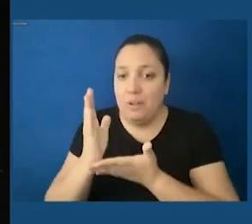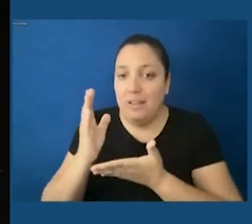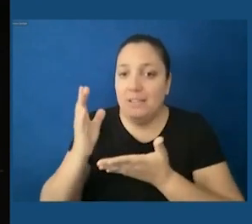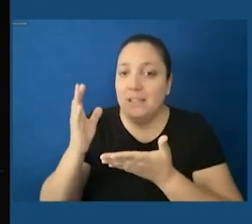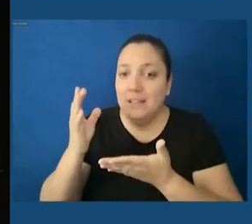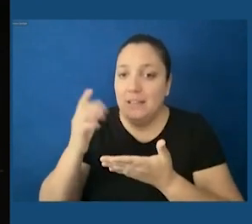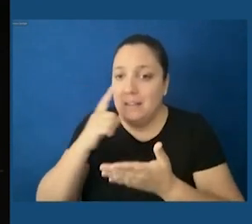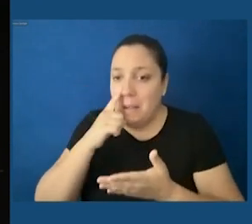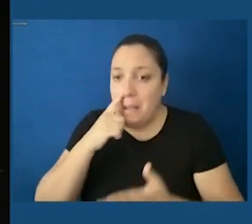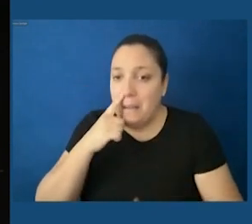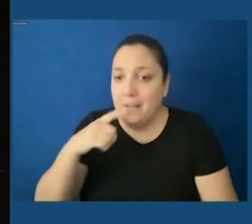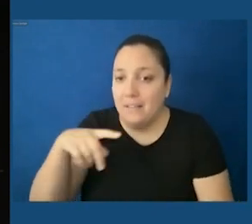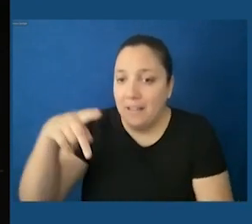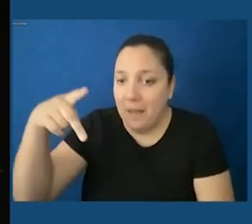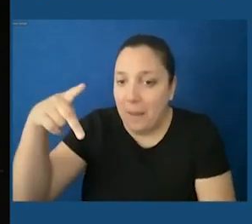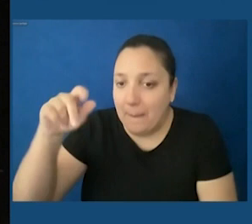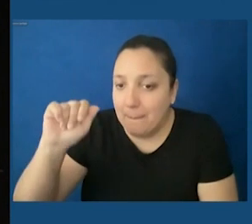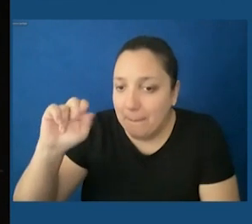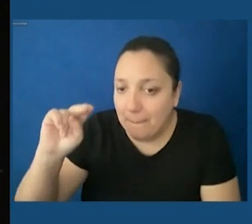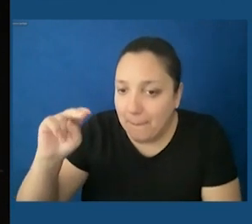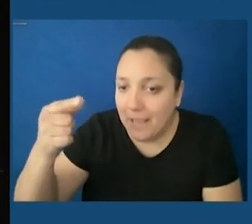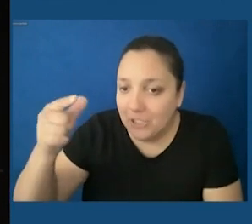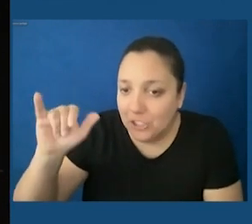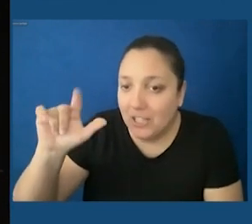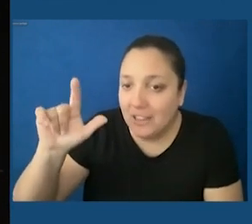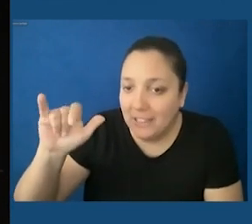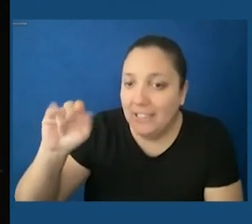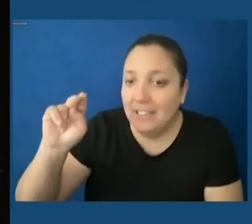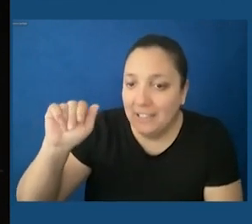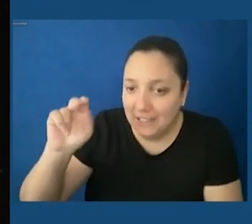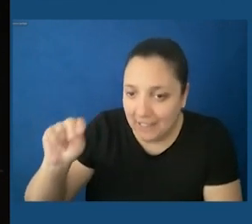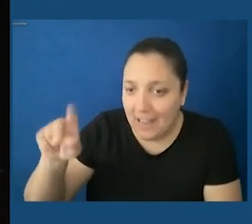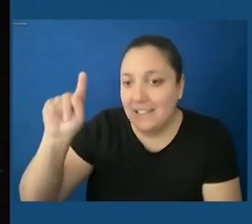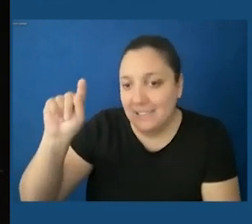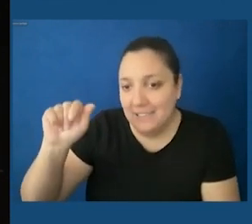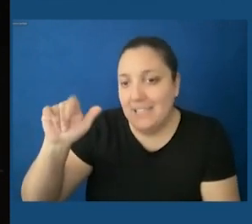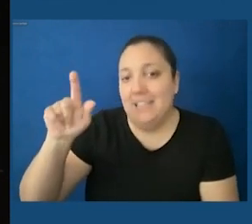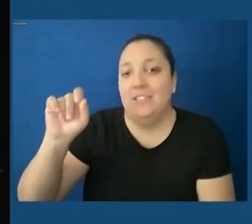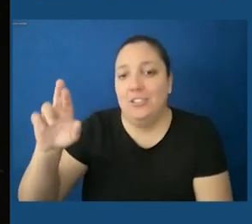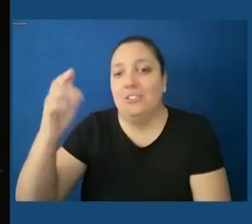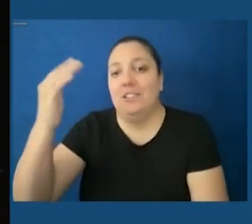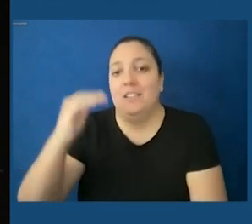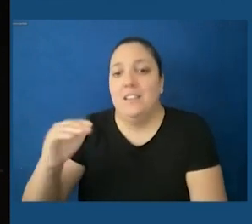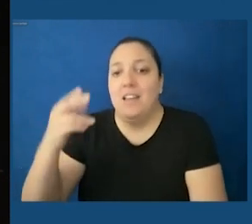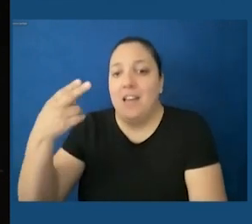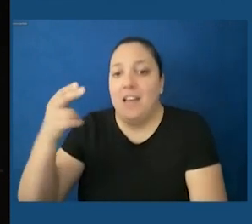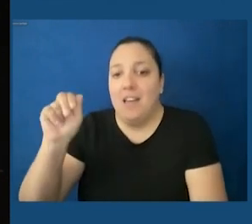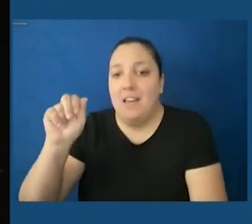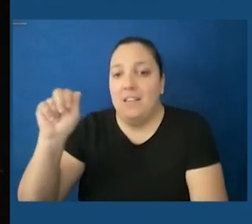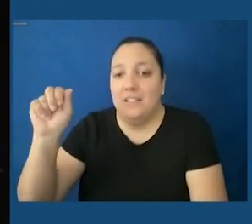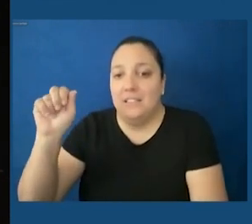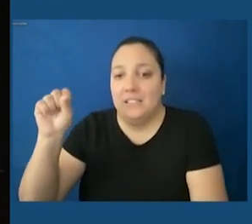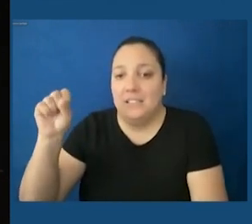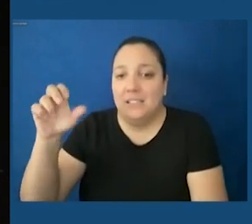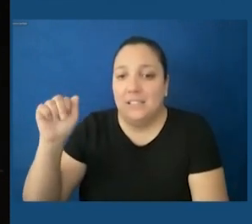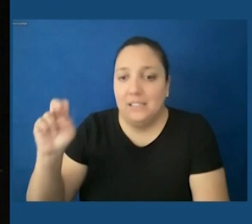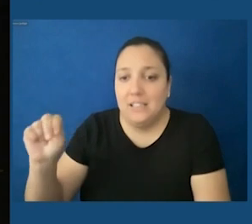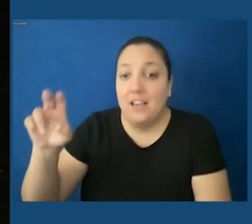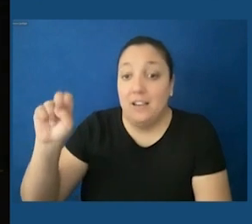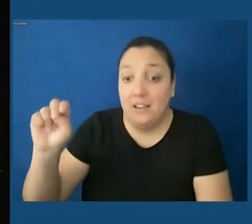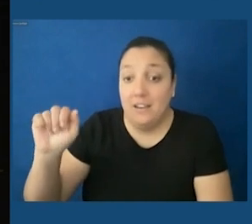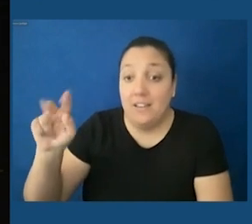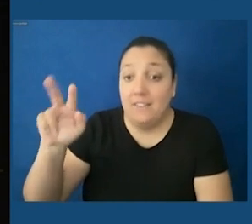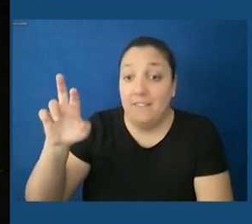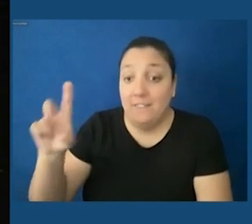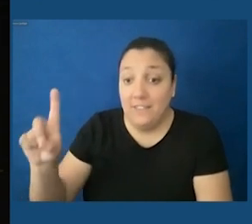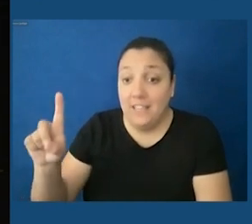Joan, Pangilinan-Taylor. Thank you. Thank you for saving me. Hassan, Naveed, the Executive Director of the New York City Office of Prevention